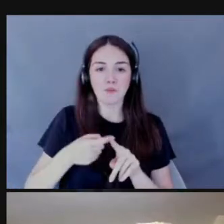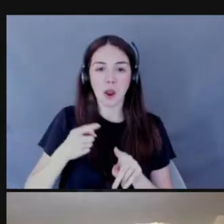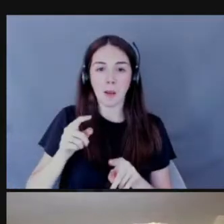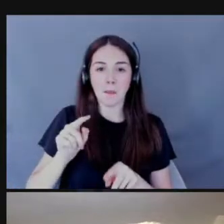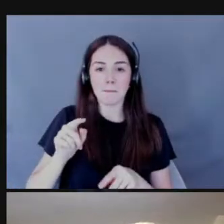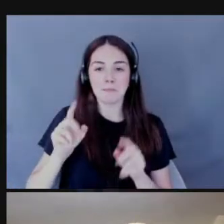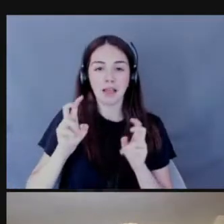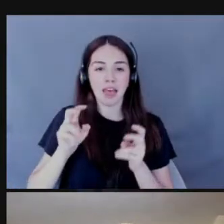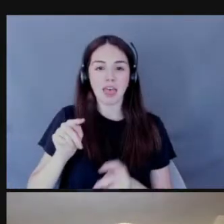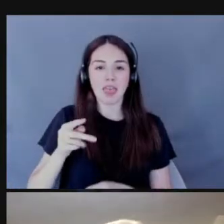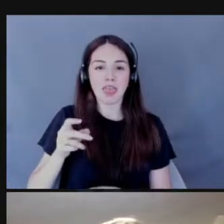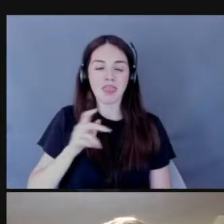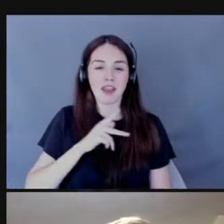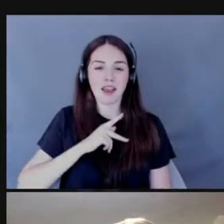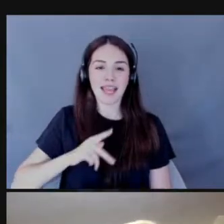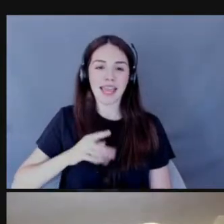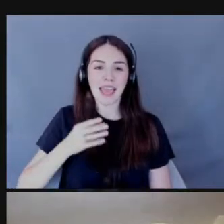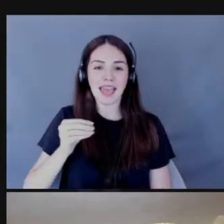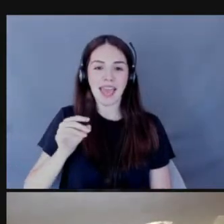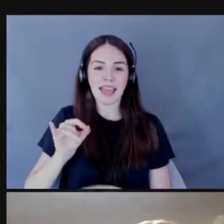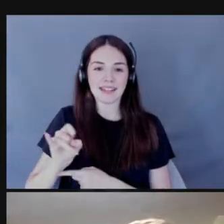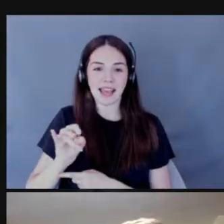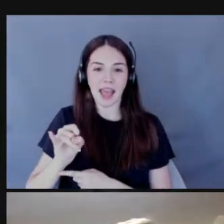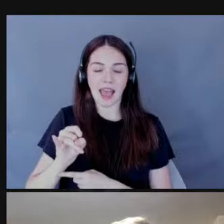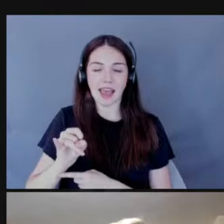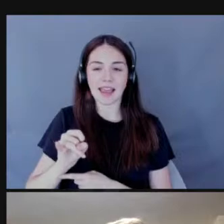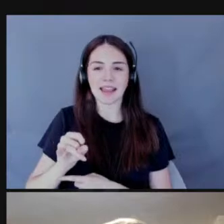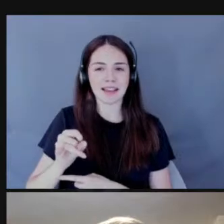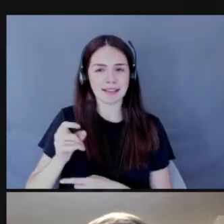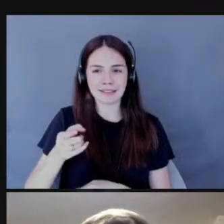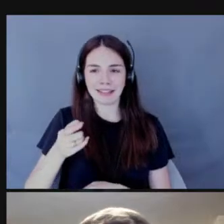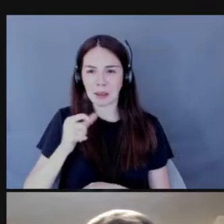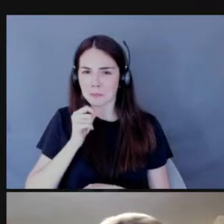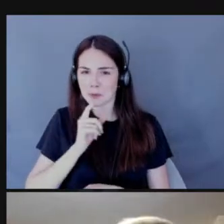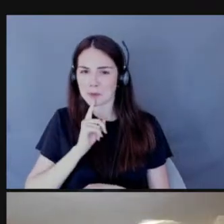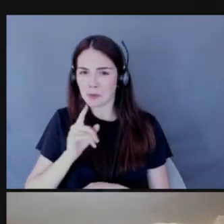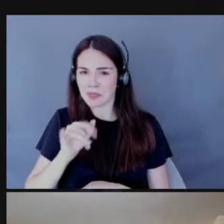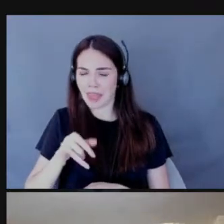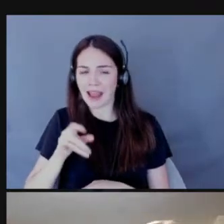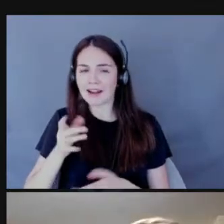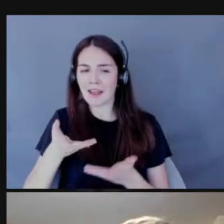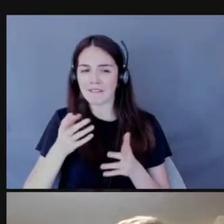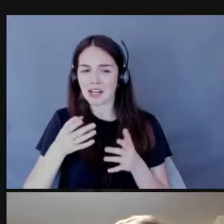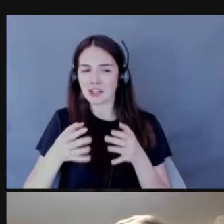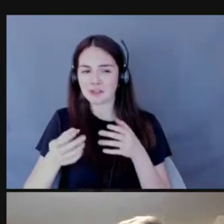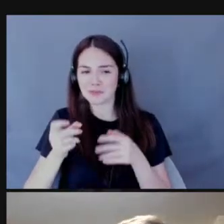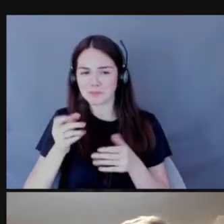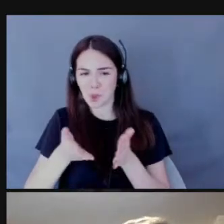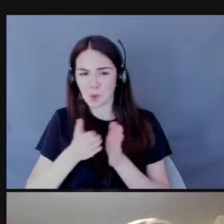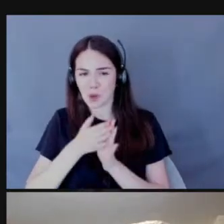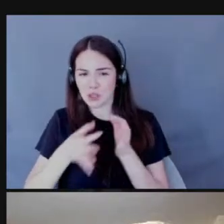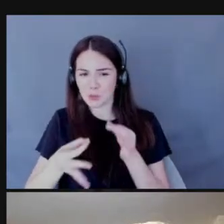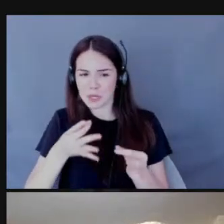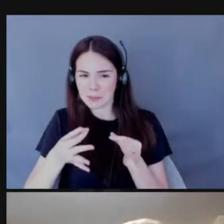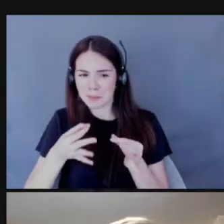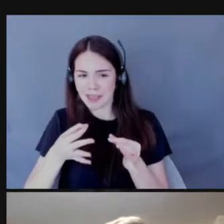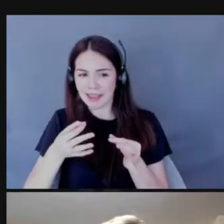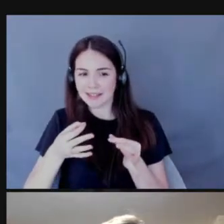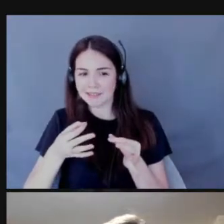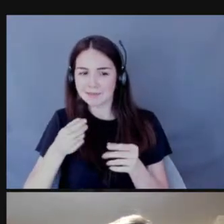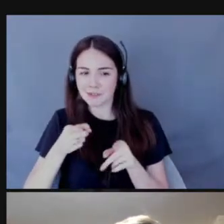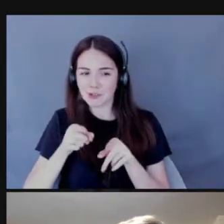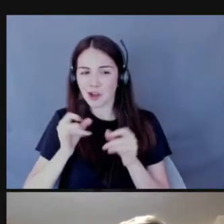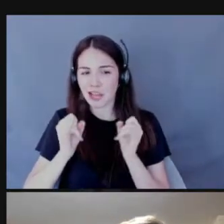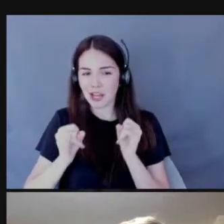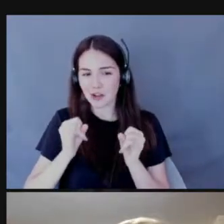but I've asked Trudy to explain that in an interview, and we had a lot of fun with that. But if you know